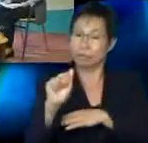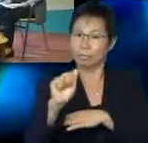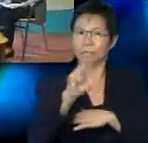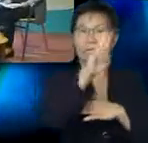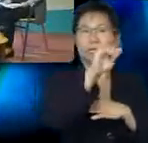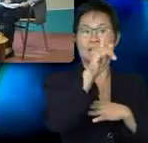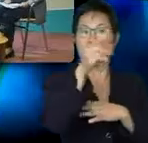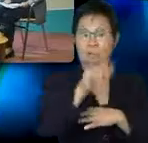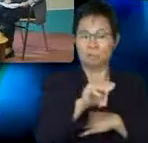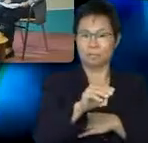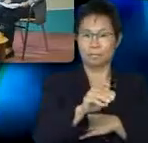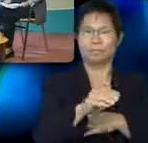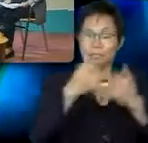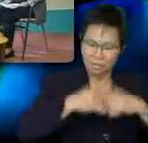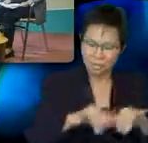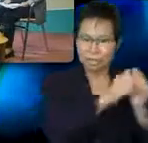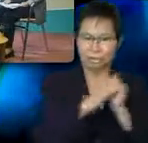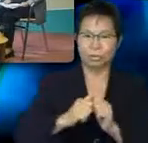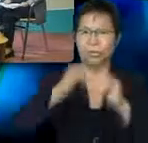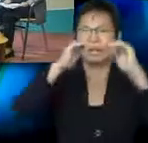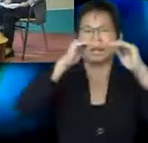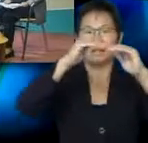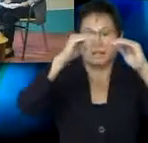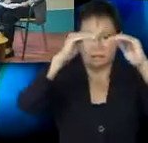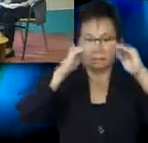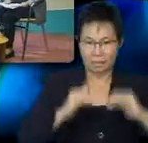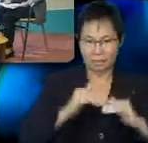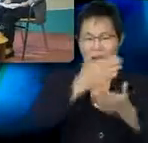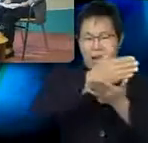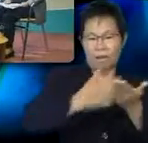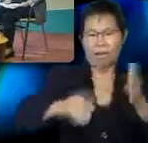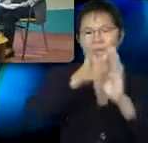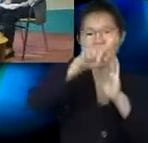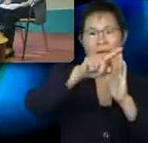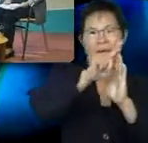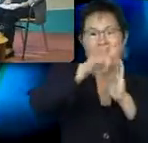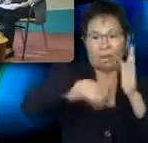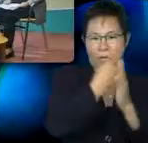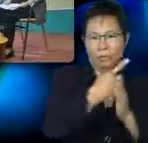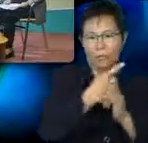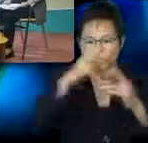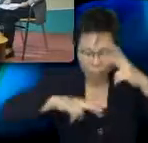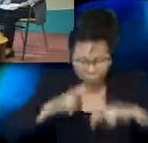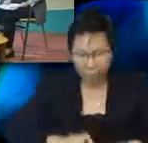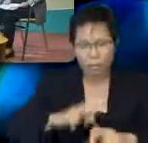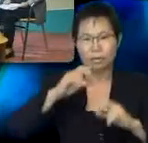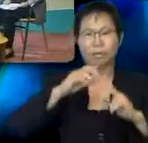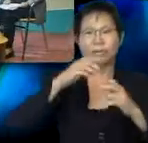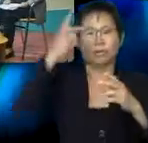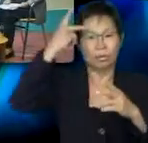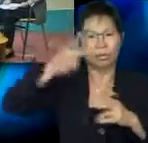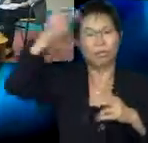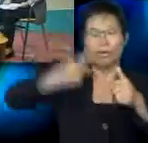Stay tuned, as during the next half an hour we will examine the concept of best practice